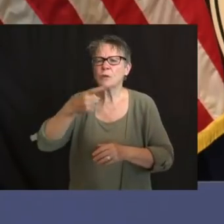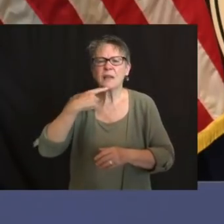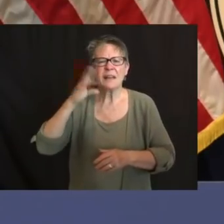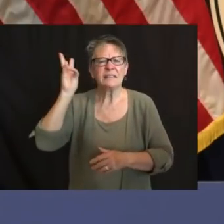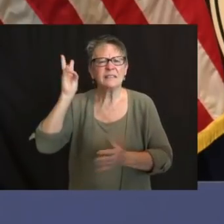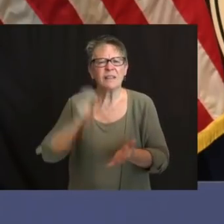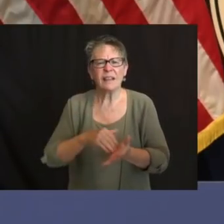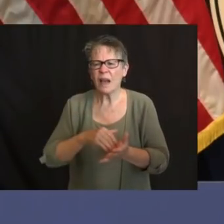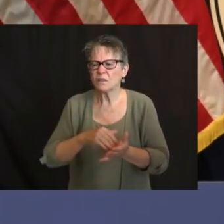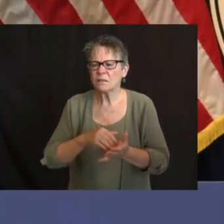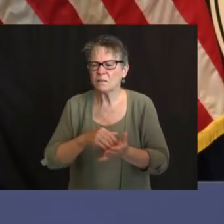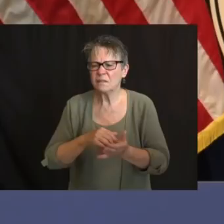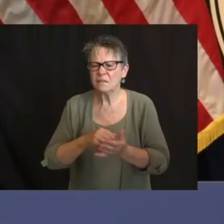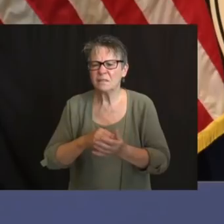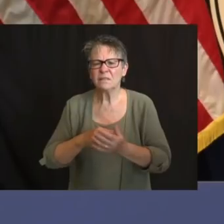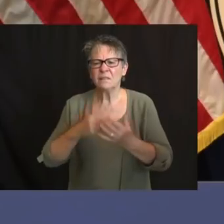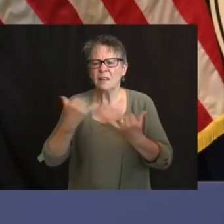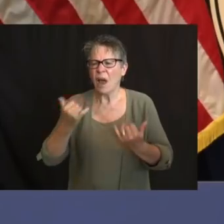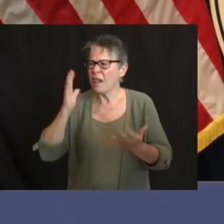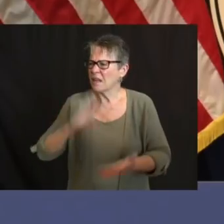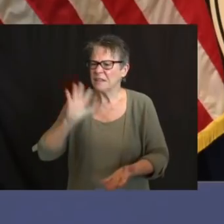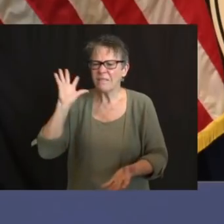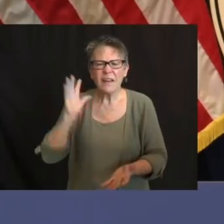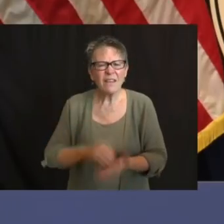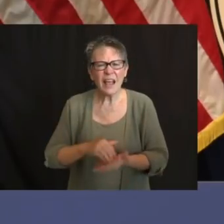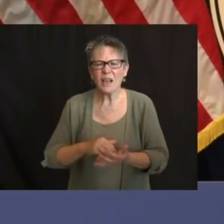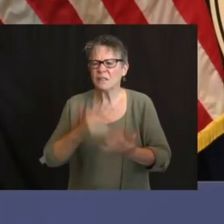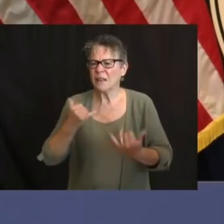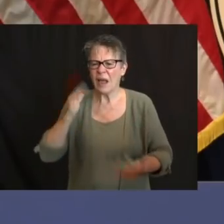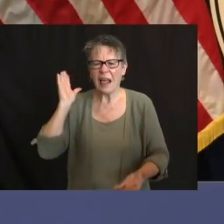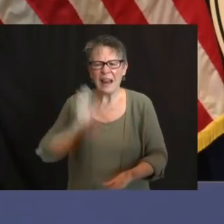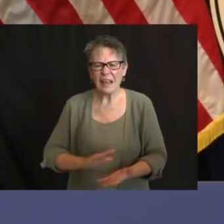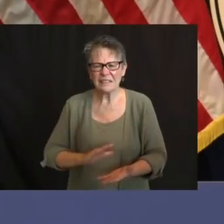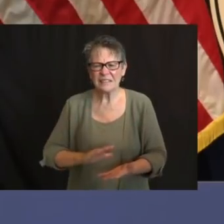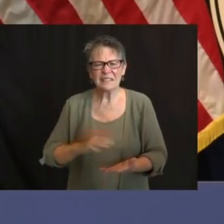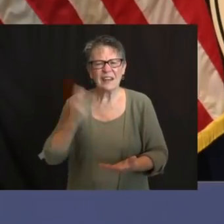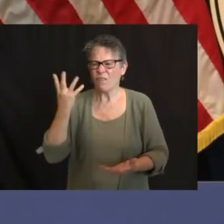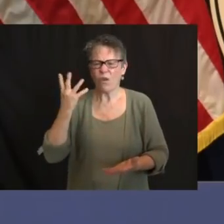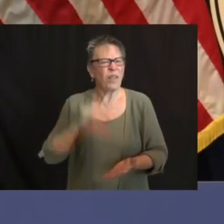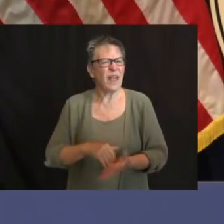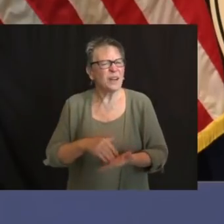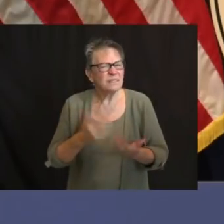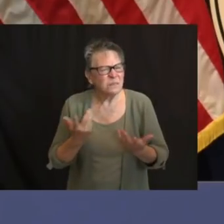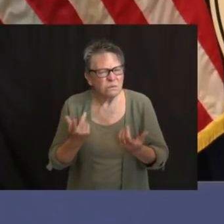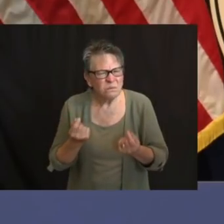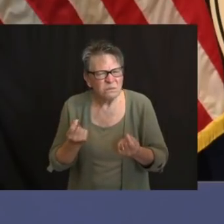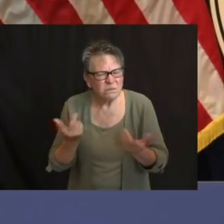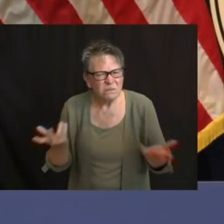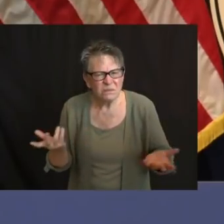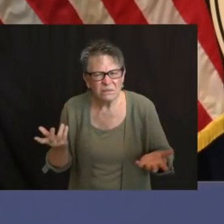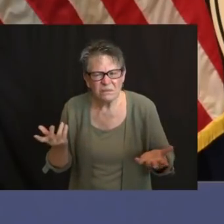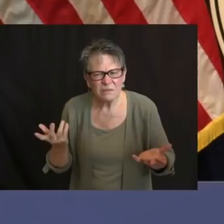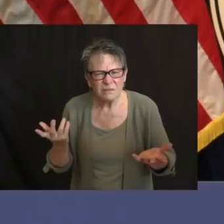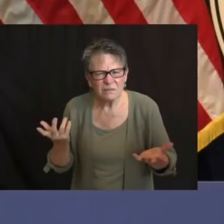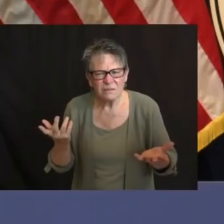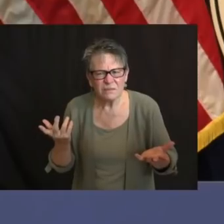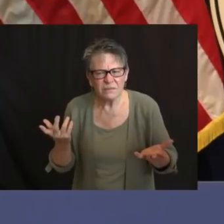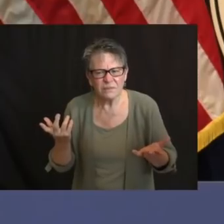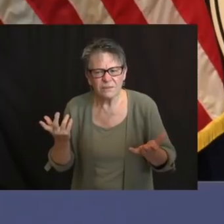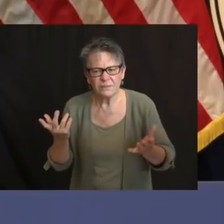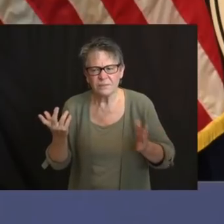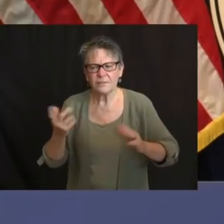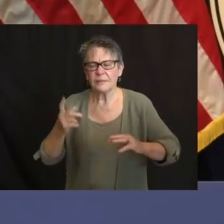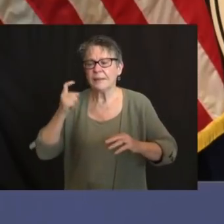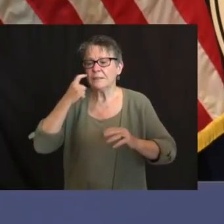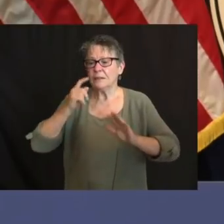On the last one, I believe we gave you a range per 100,000. And if you look at the numbers